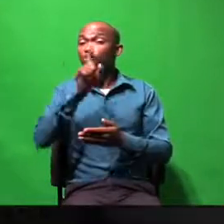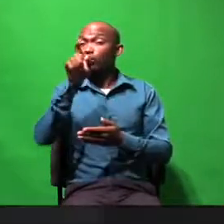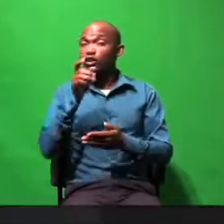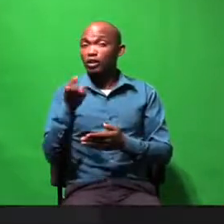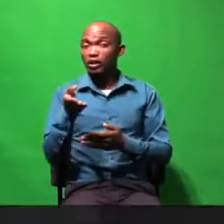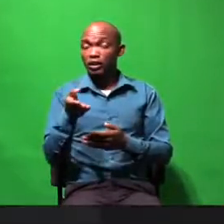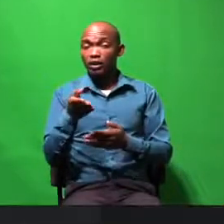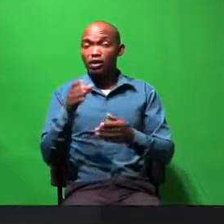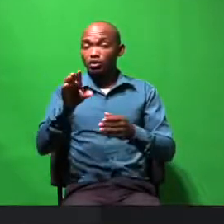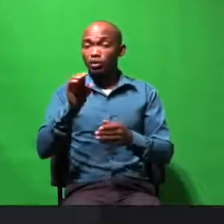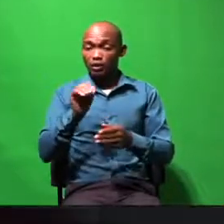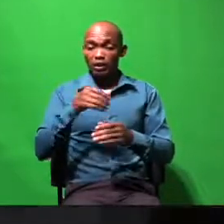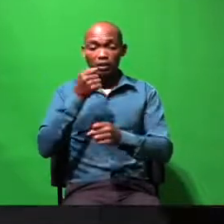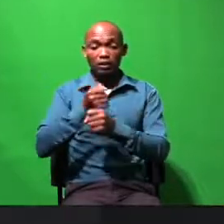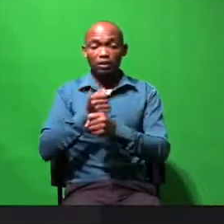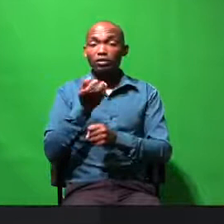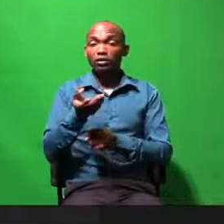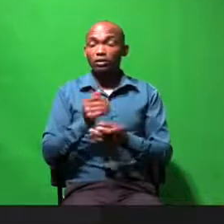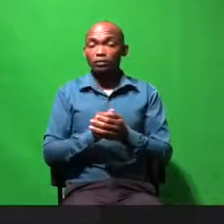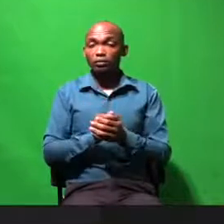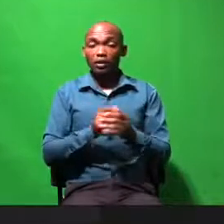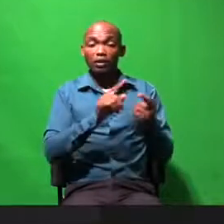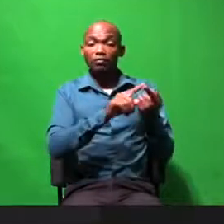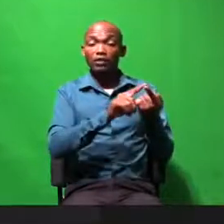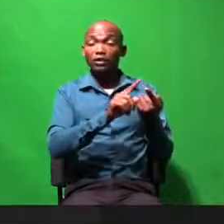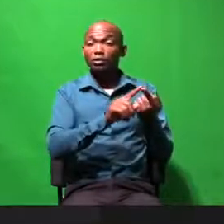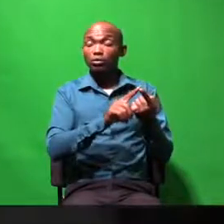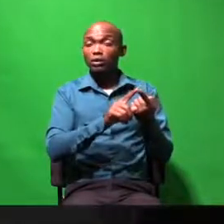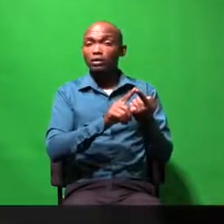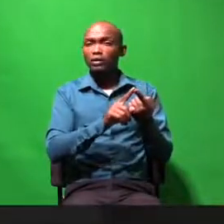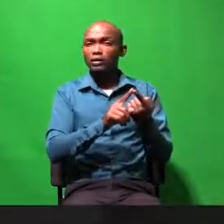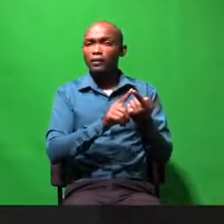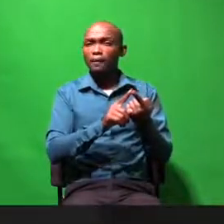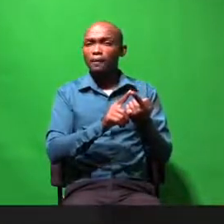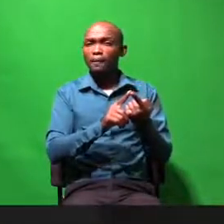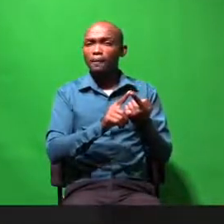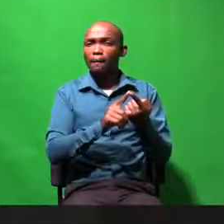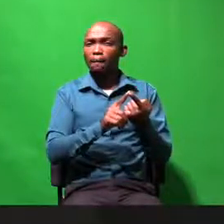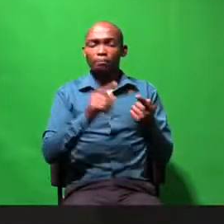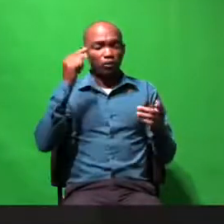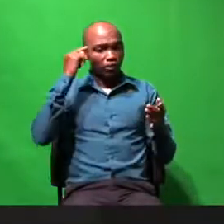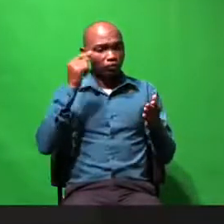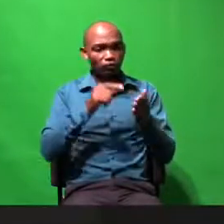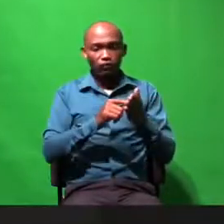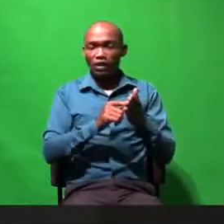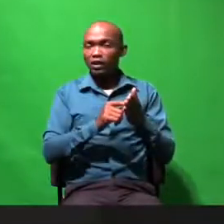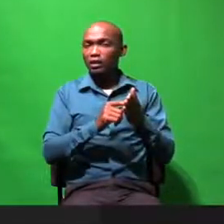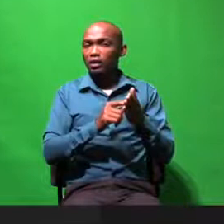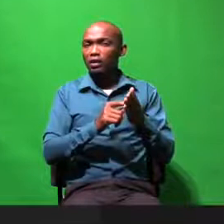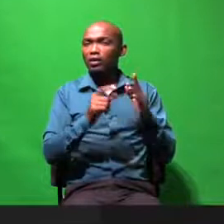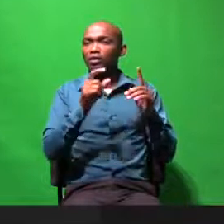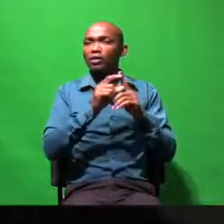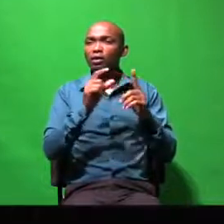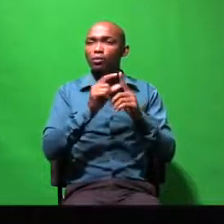take and you will do. The first question is, define the term lymph. After